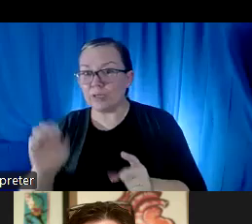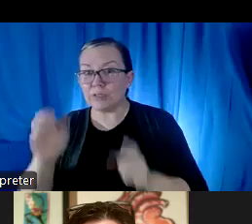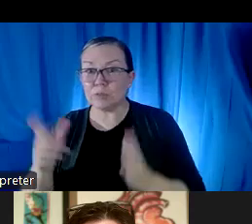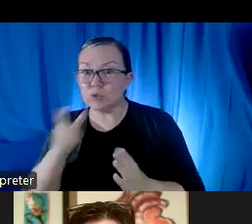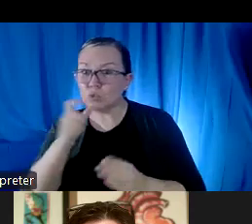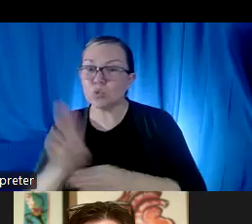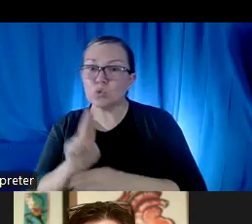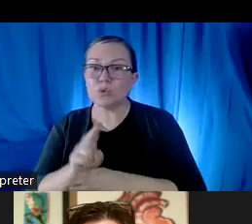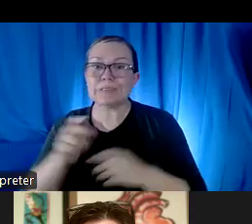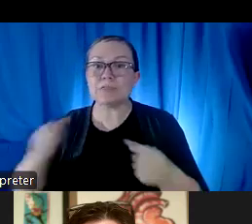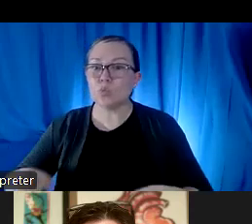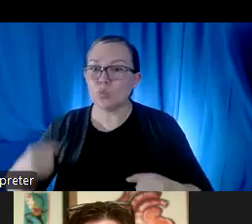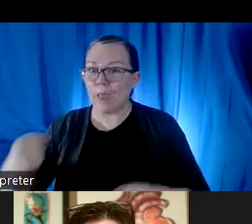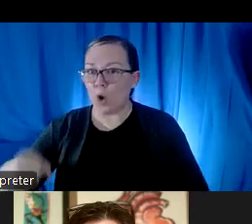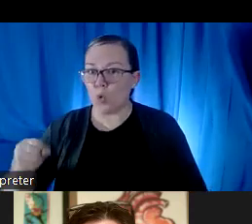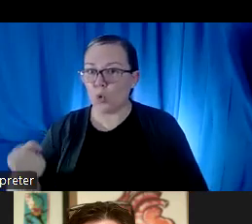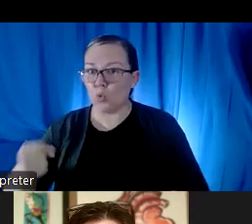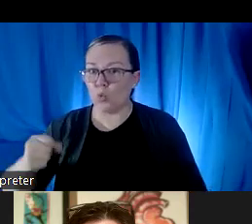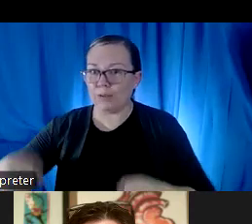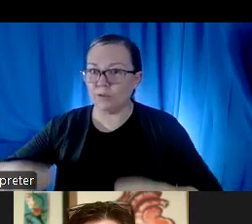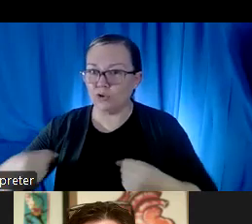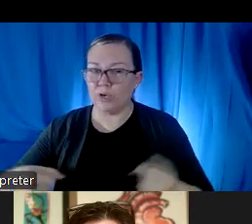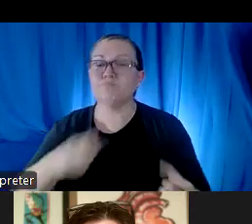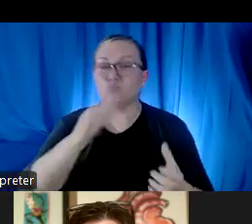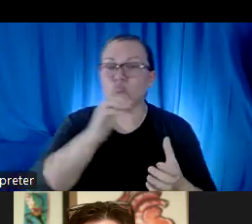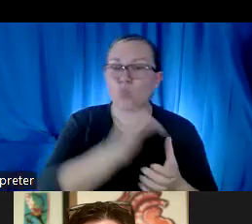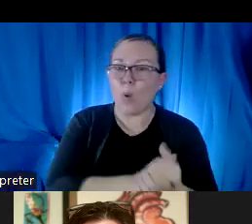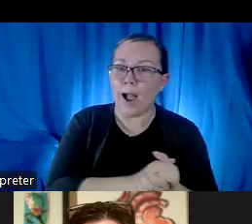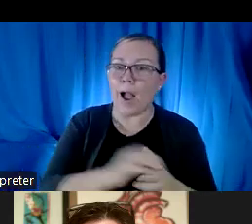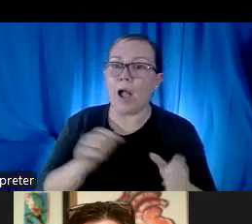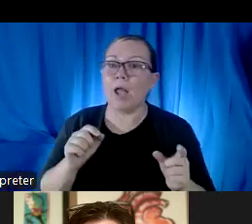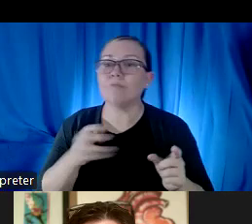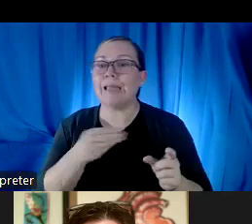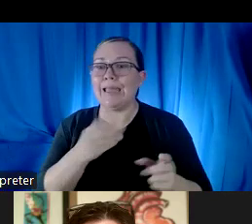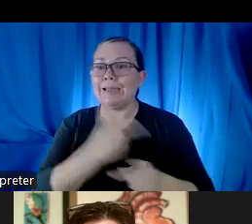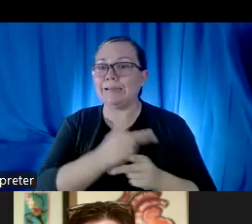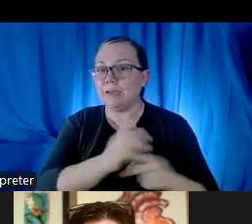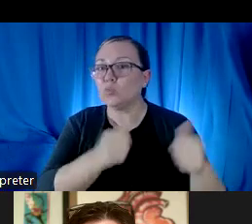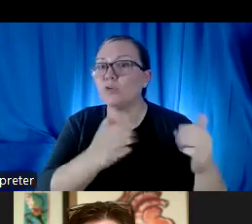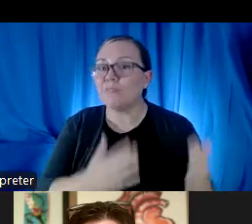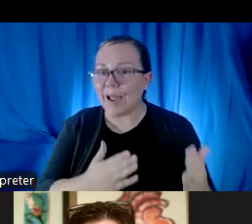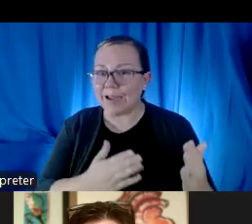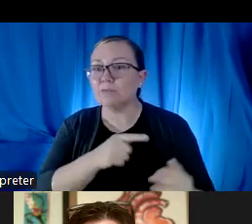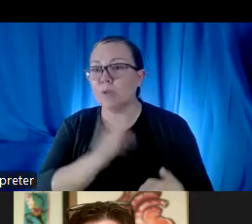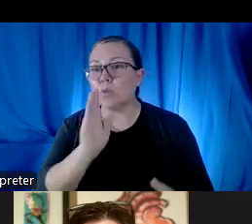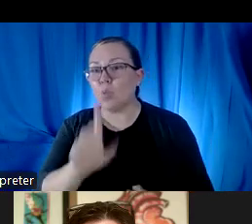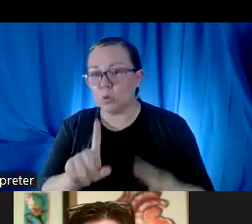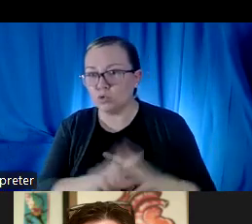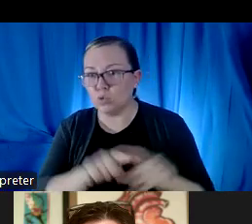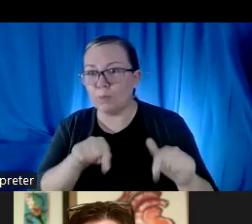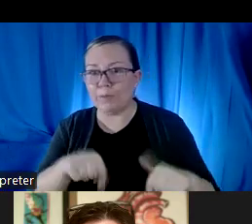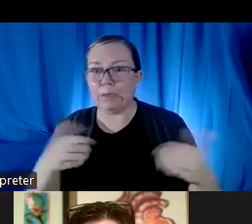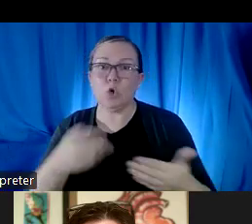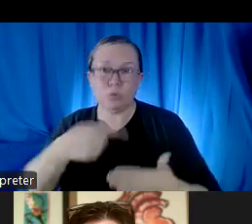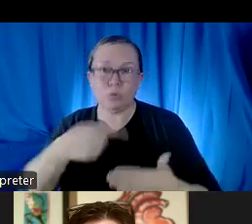a power wheelchair, and Hannah is his wife and is his caregiver. So they will be here next week